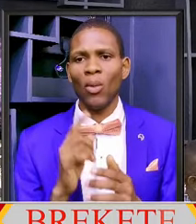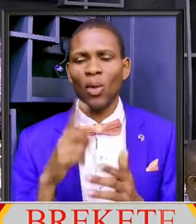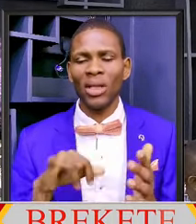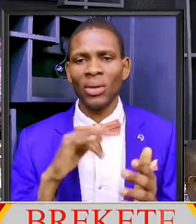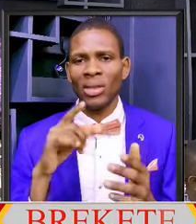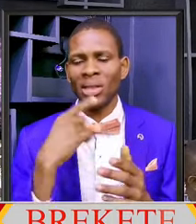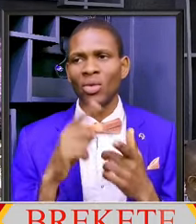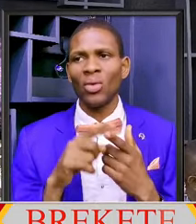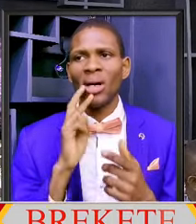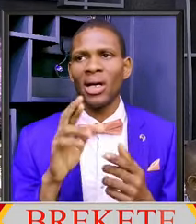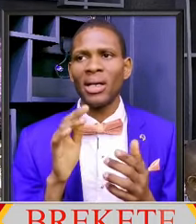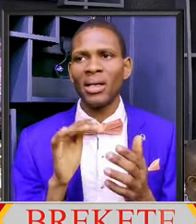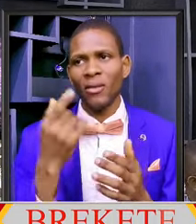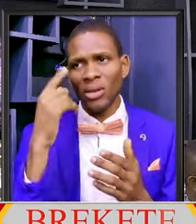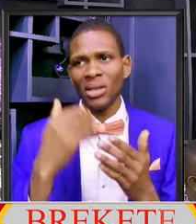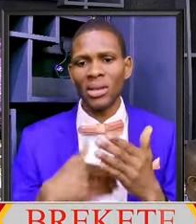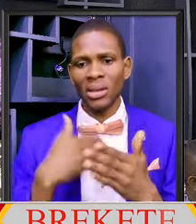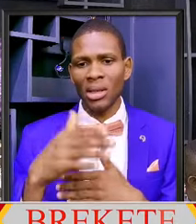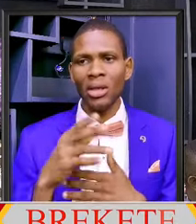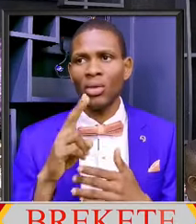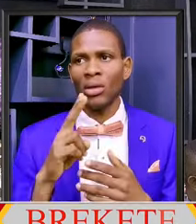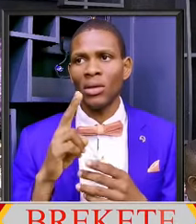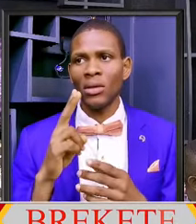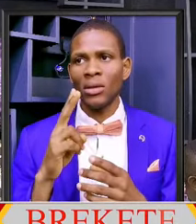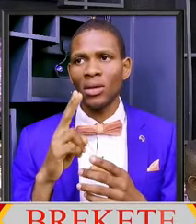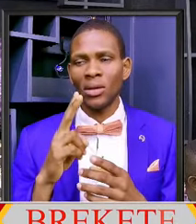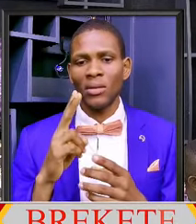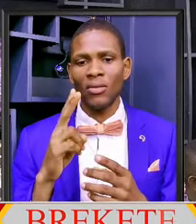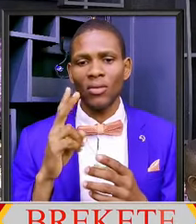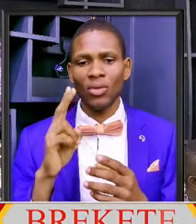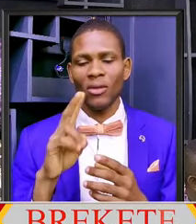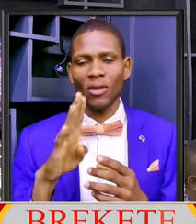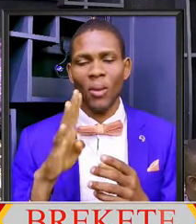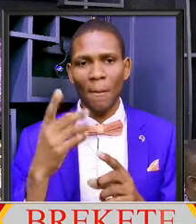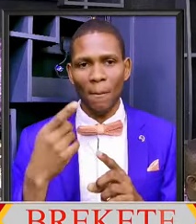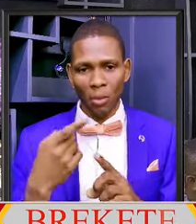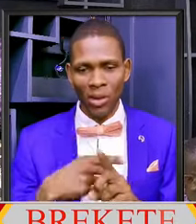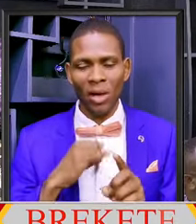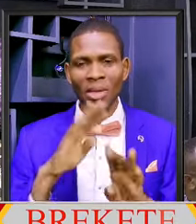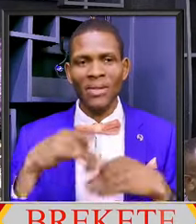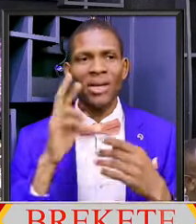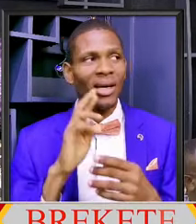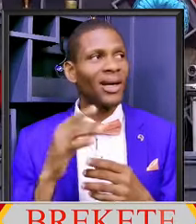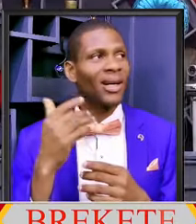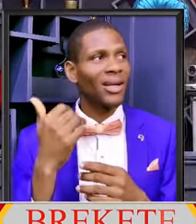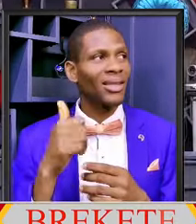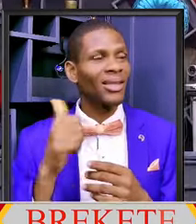to her now is that for the next 24 months, I'll be giving her 10,000 every month.